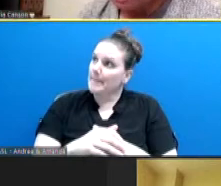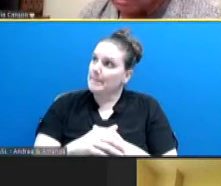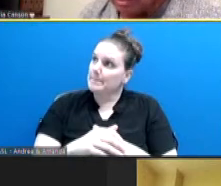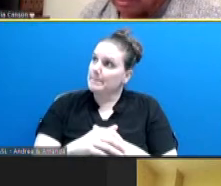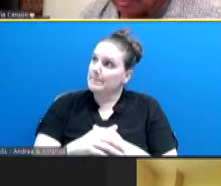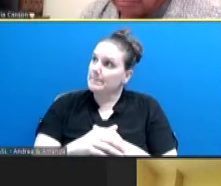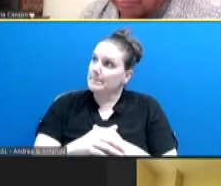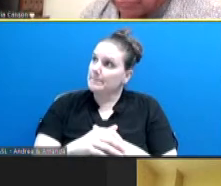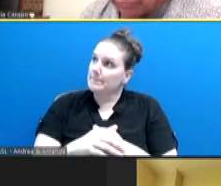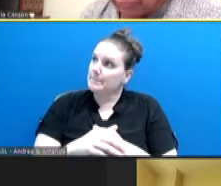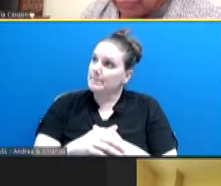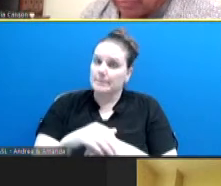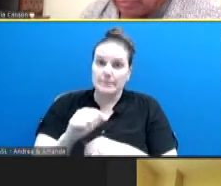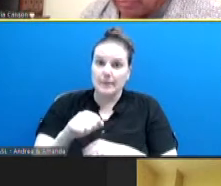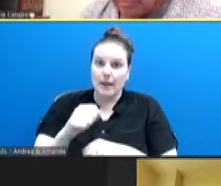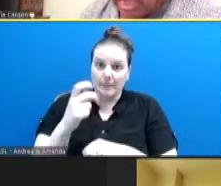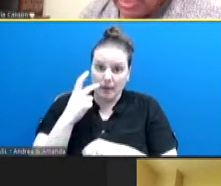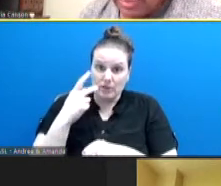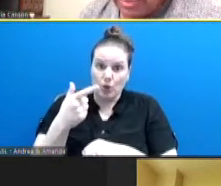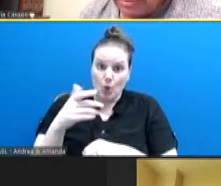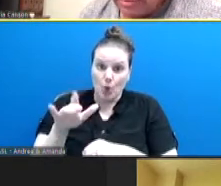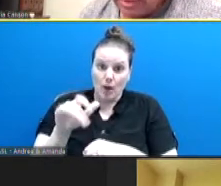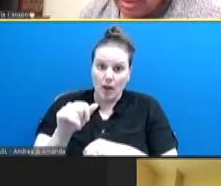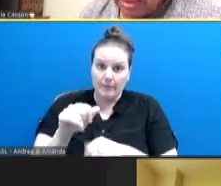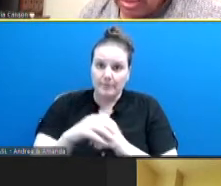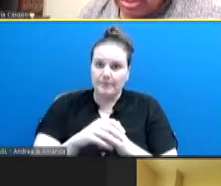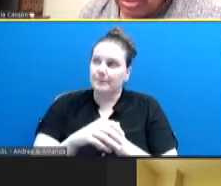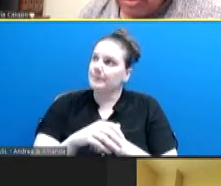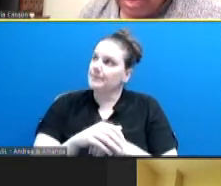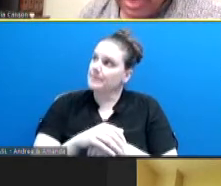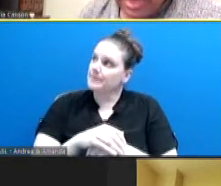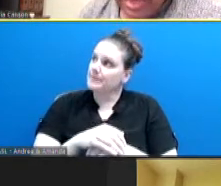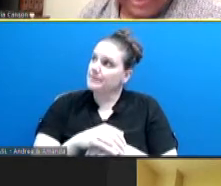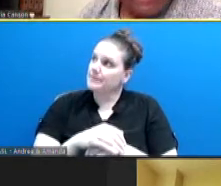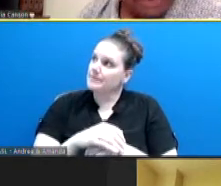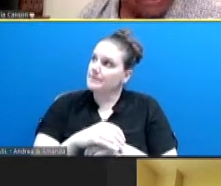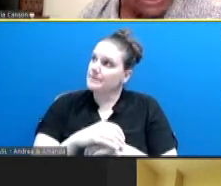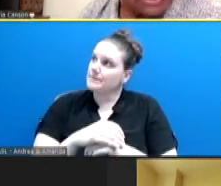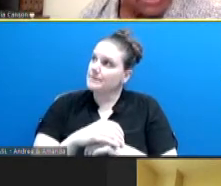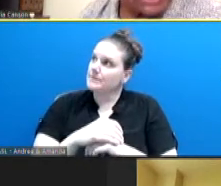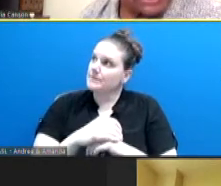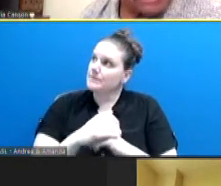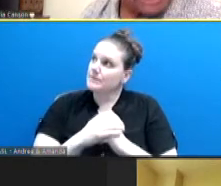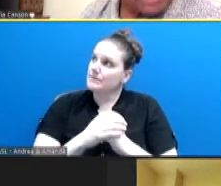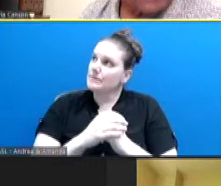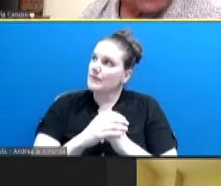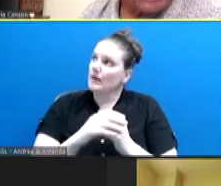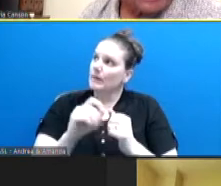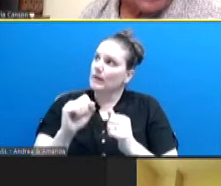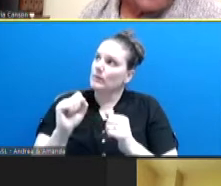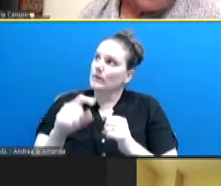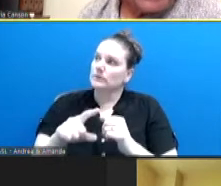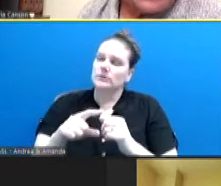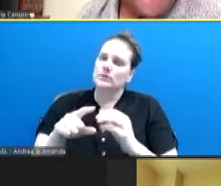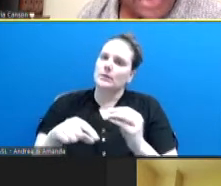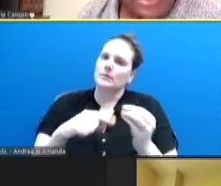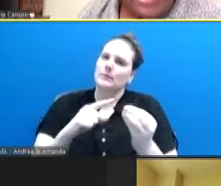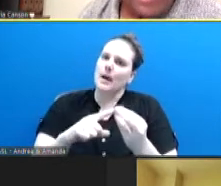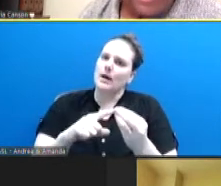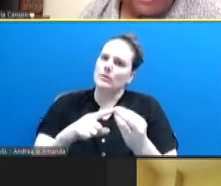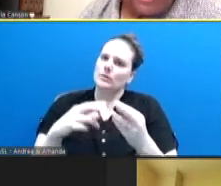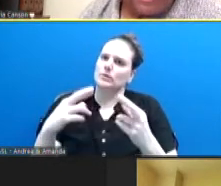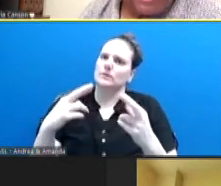Yes. Okay, yes, I see Gloria. Yes. You know, my question wasn't about the